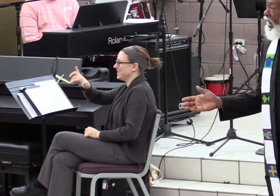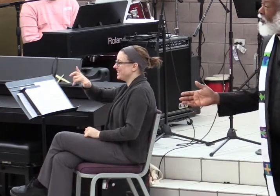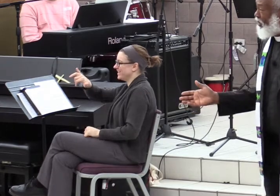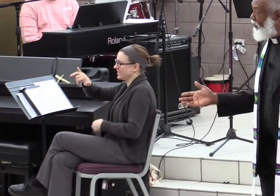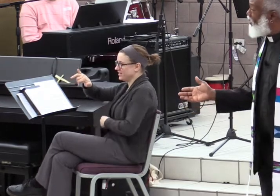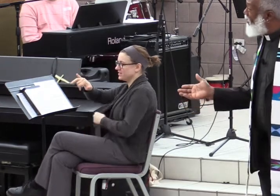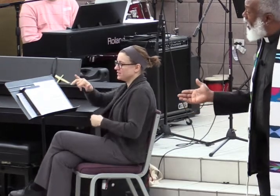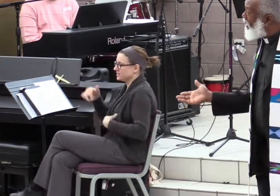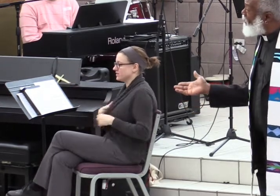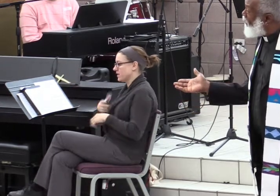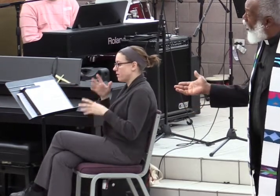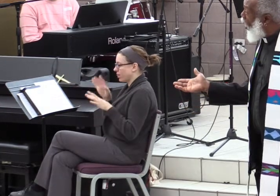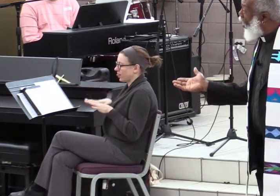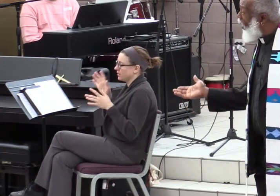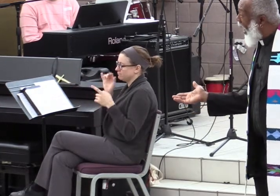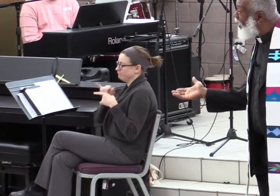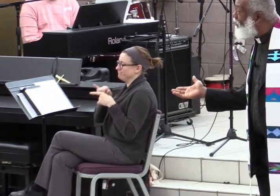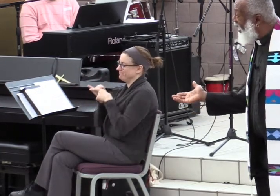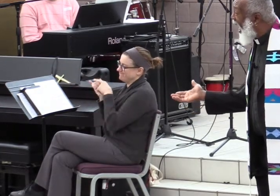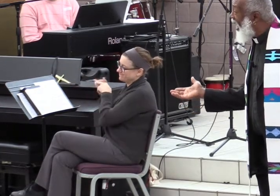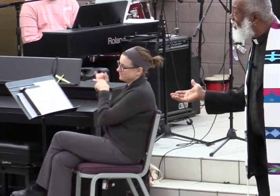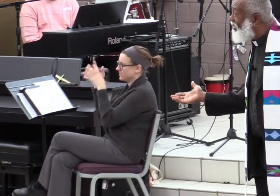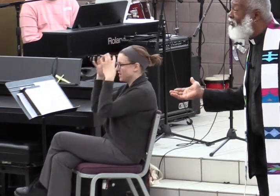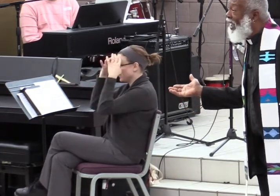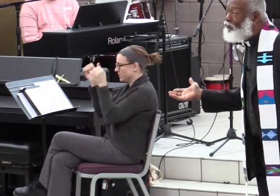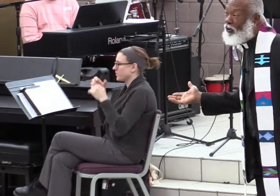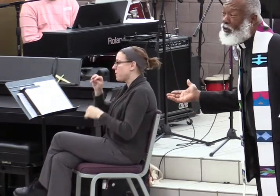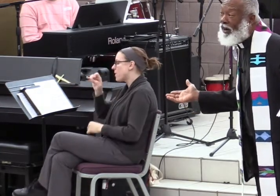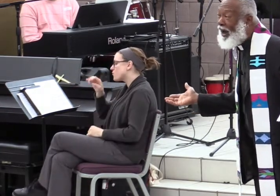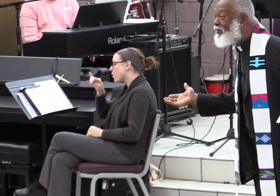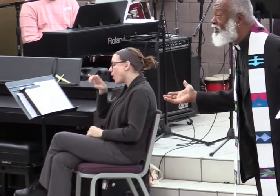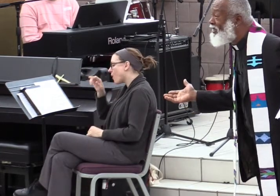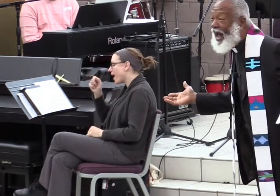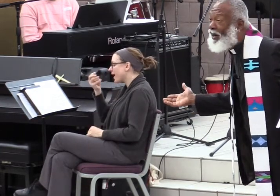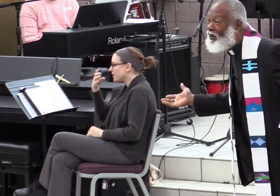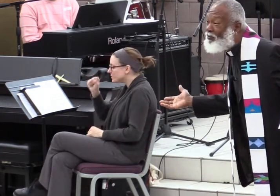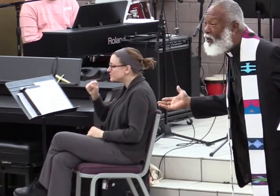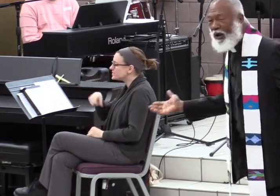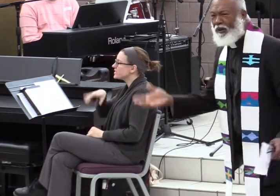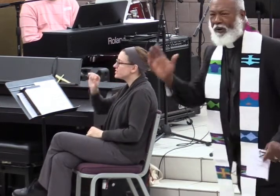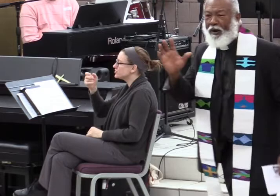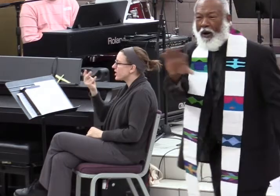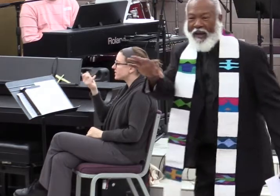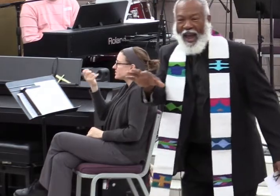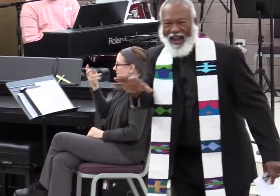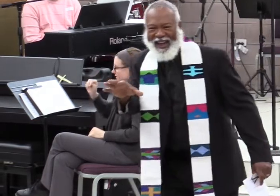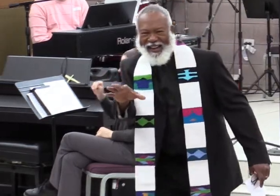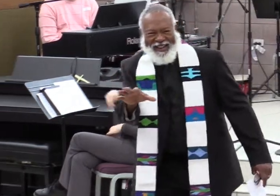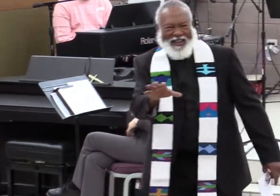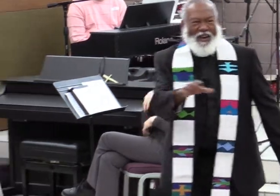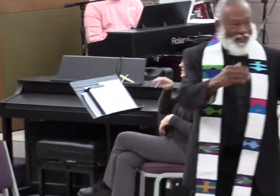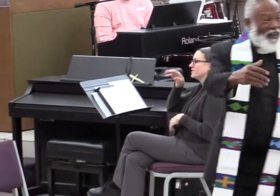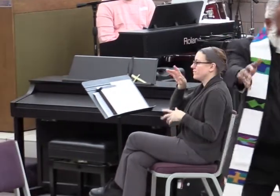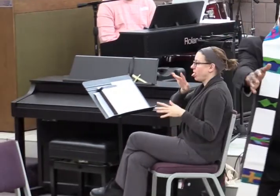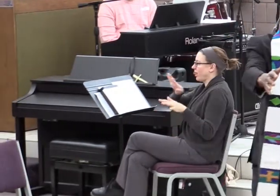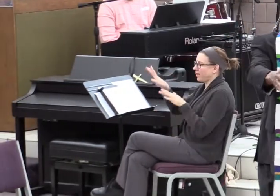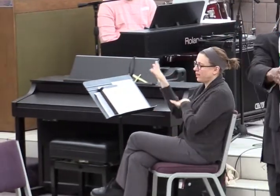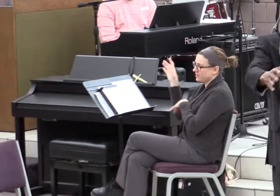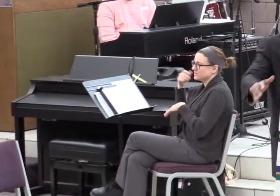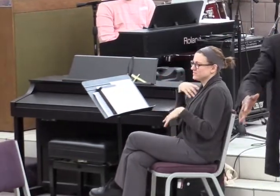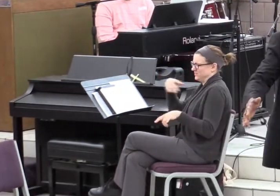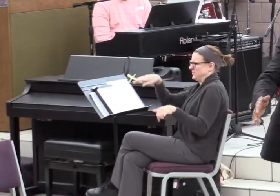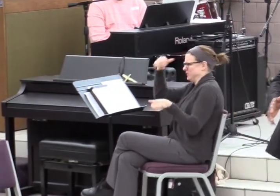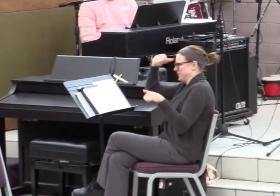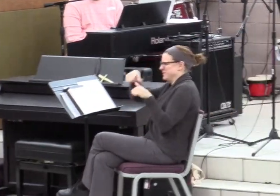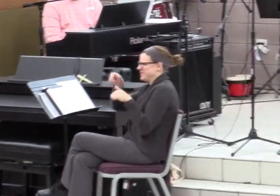Washington, Adams, Jefferson, Madison, Monroe, Adams, Jackson, Van Buren, Harrison, Tyler, Polk. You know, okay, you get